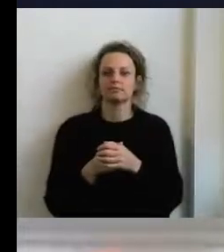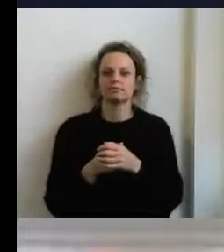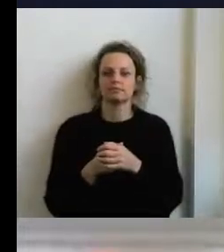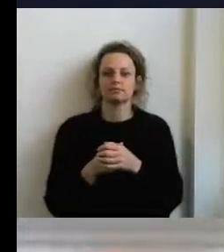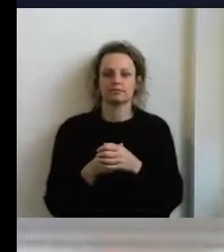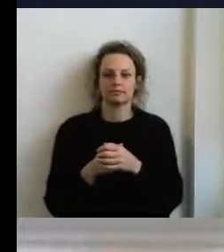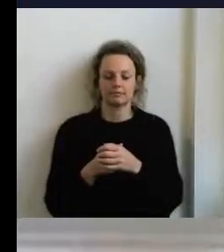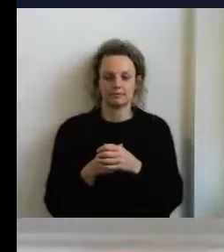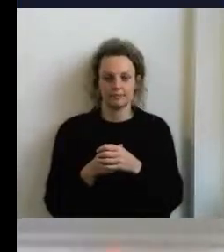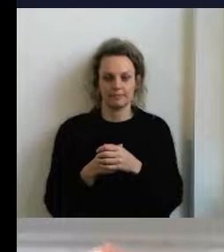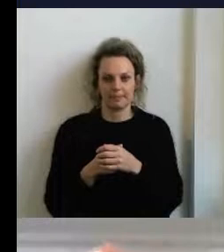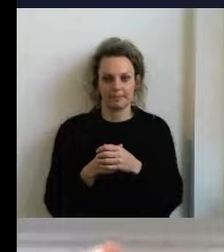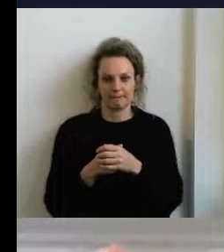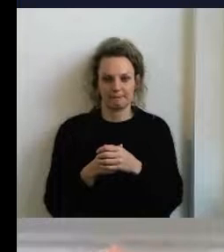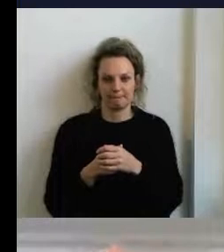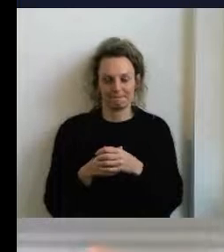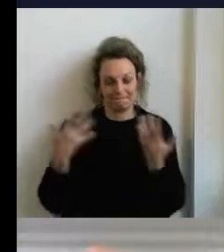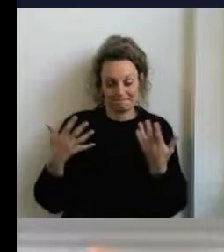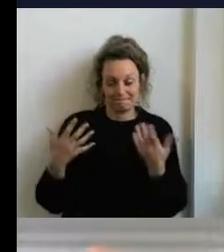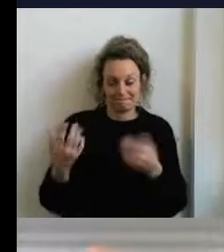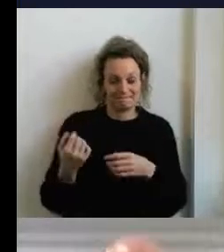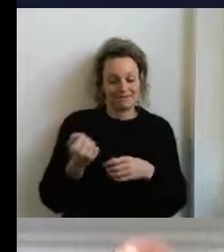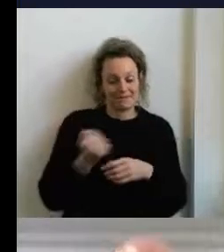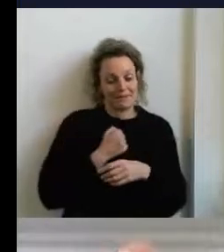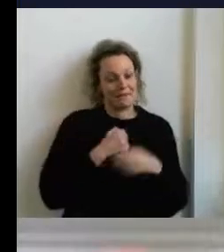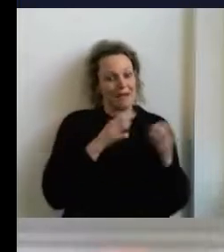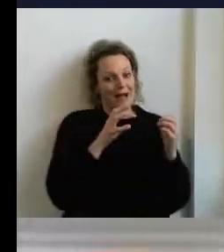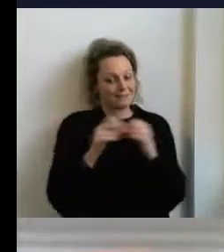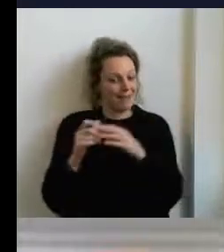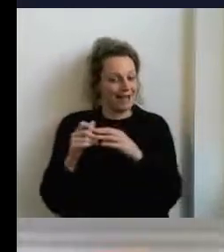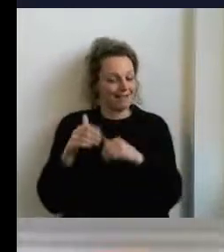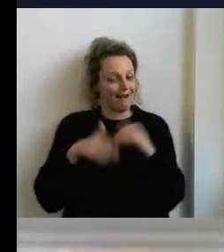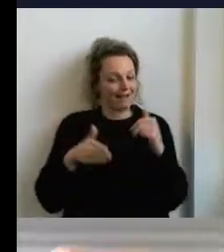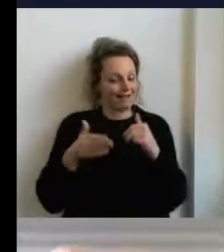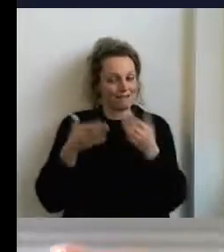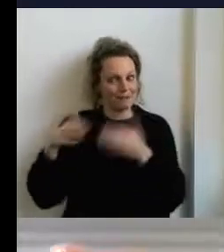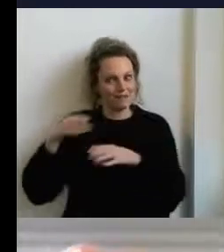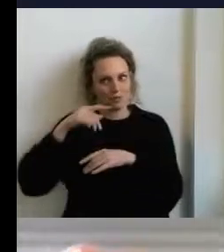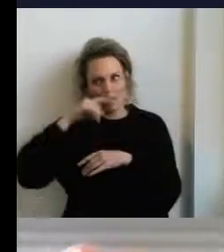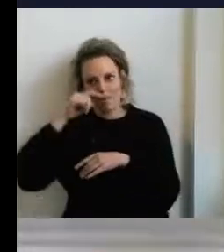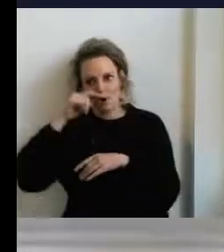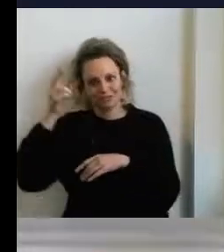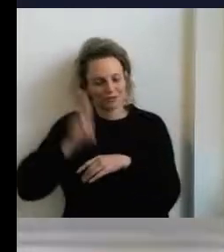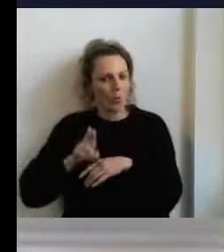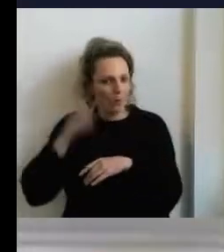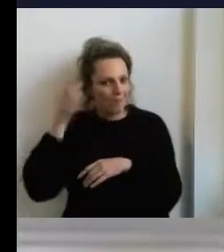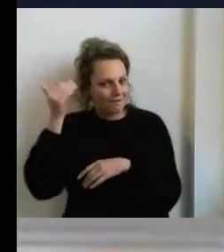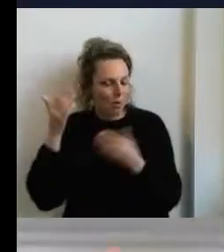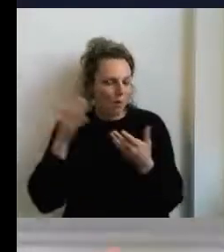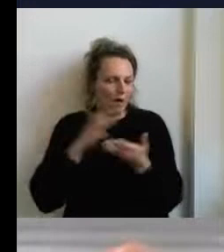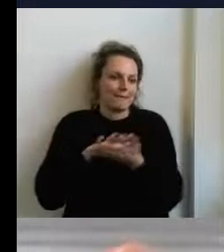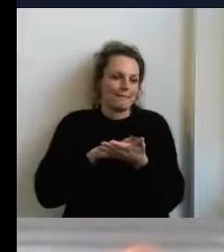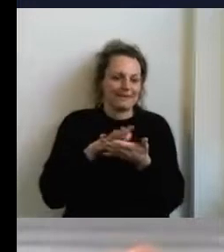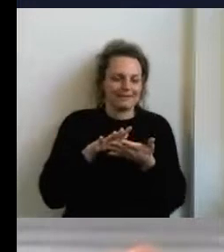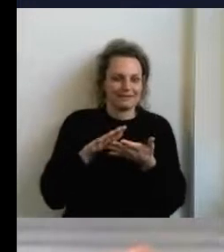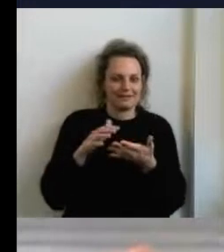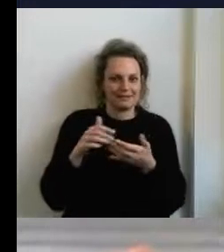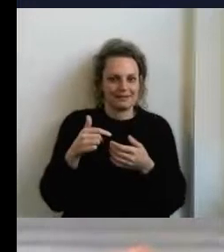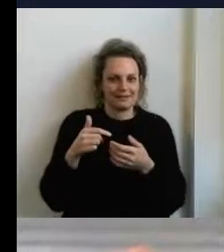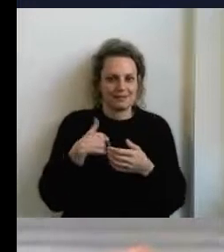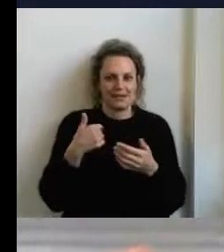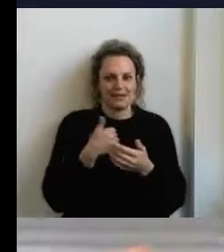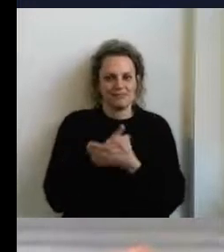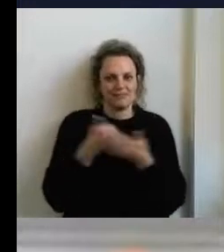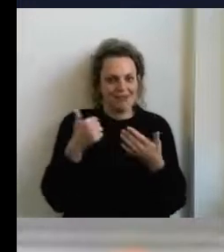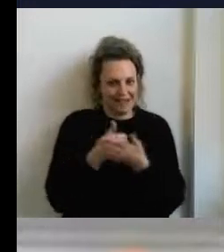to Bishop Briggs, the posh school. Hector went to a regular private school,